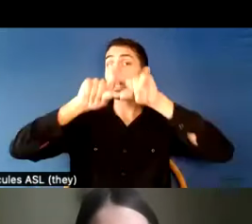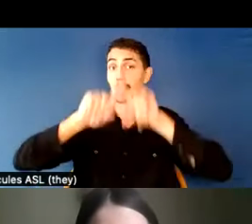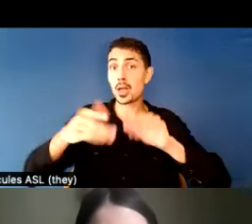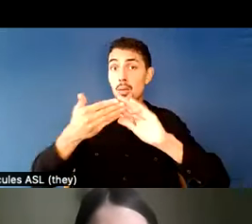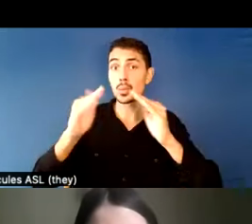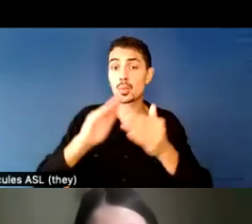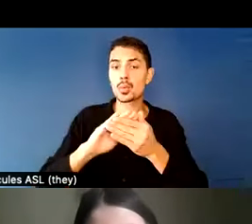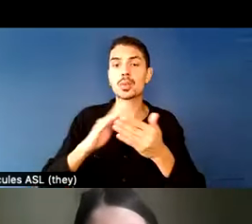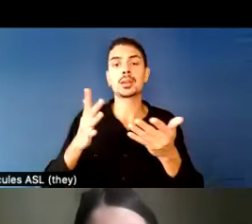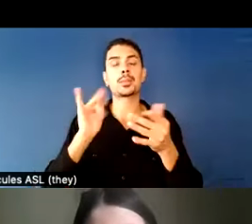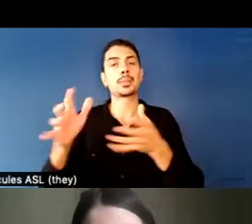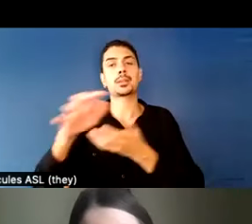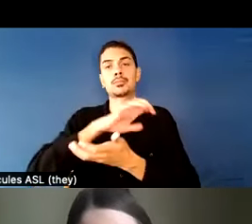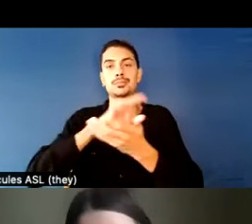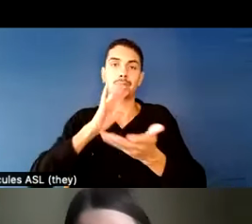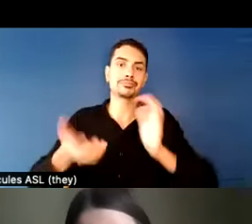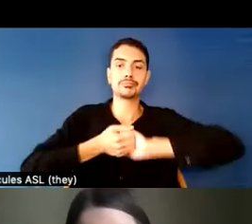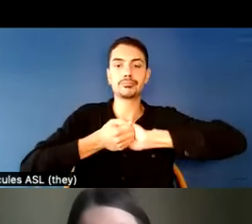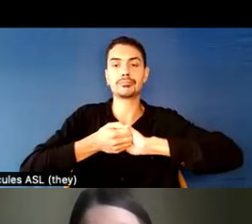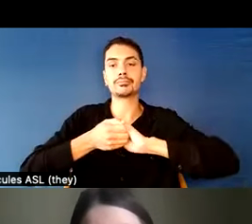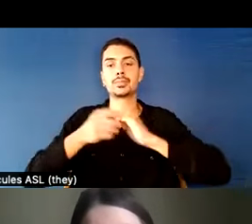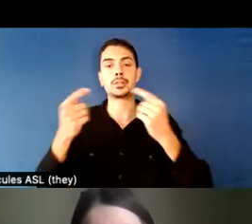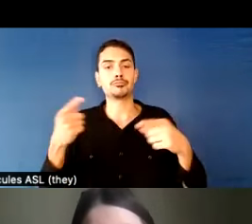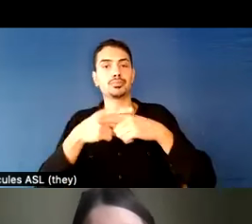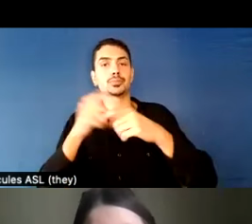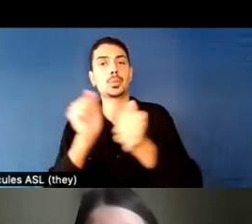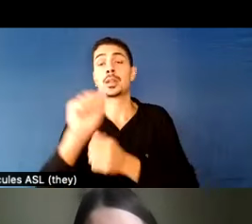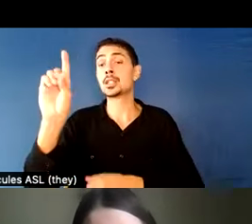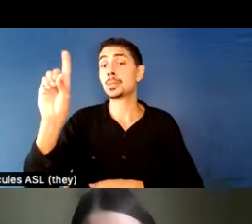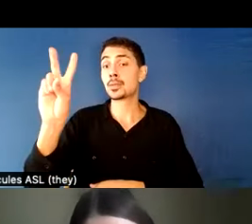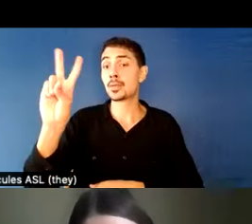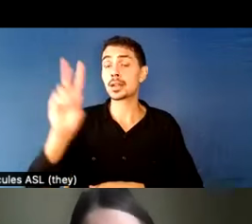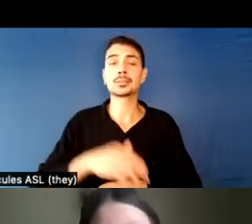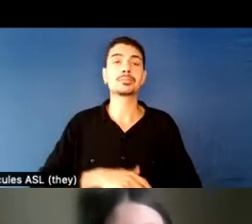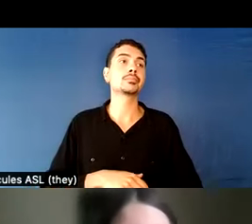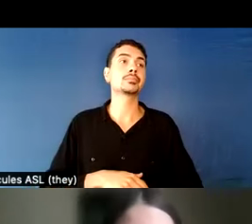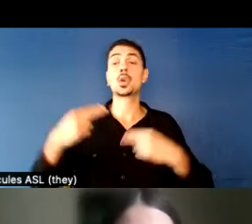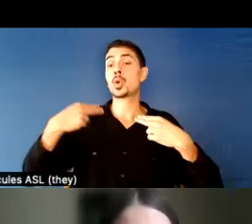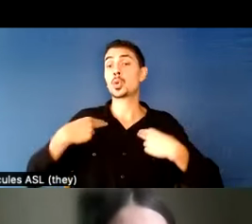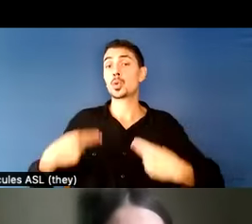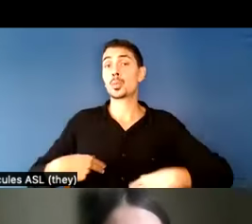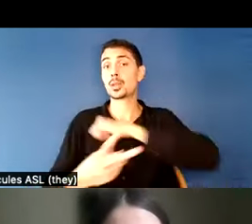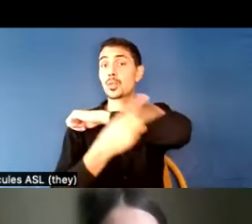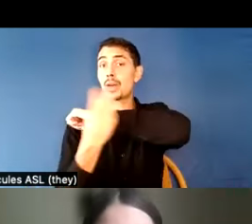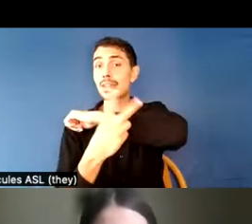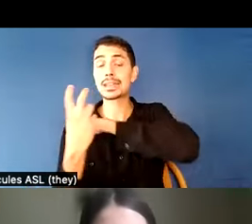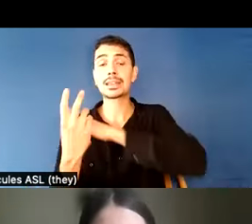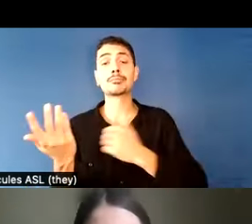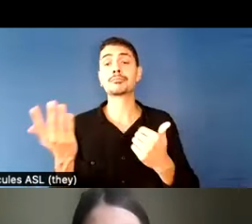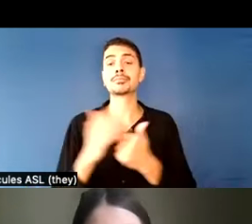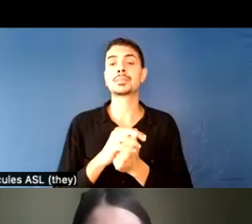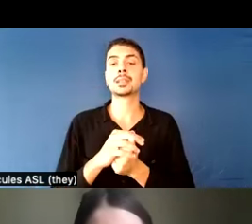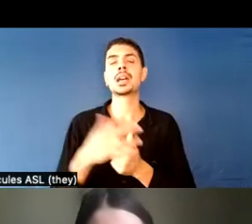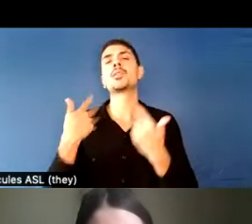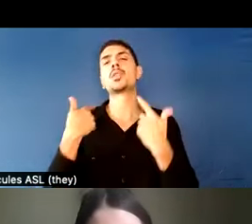be combined with the response to domestic violence or human or sex trafficking. And so as I kind of alluded